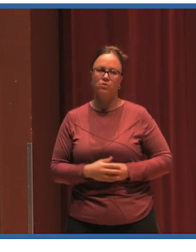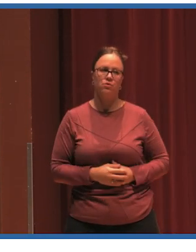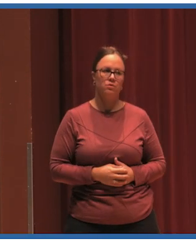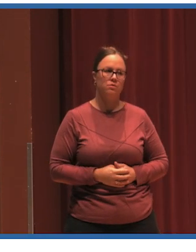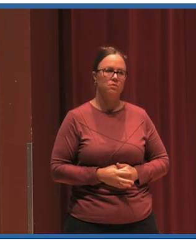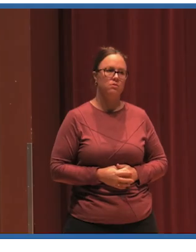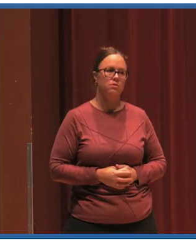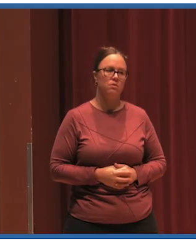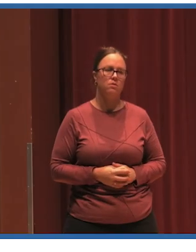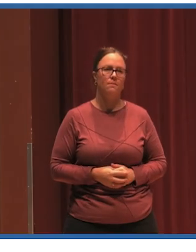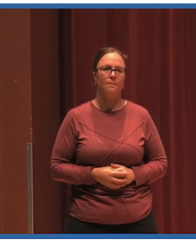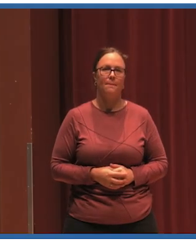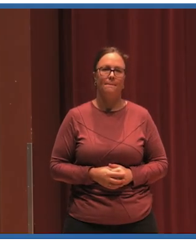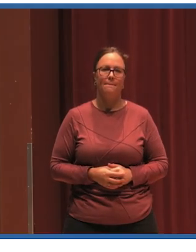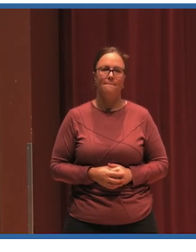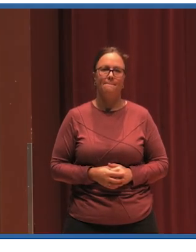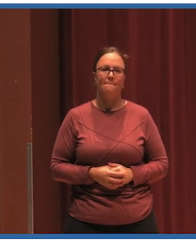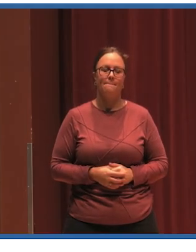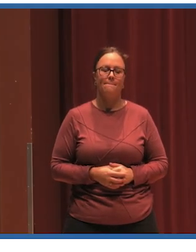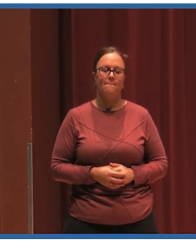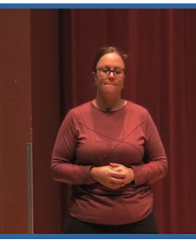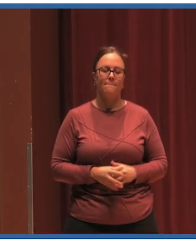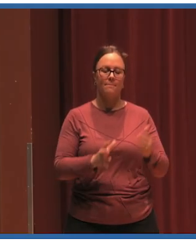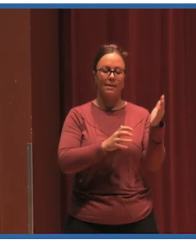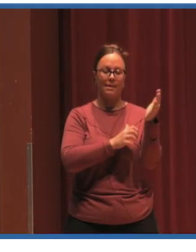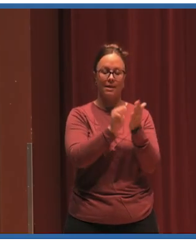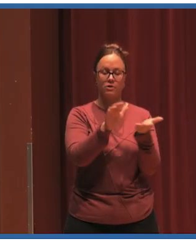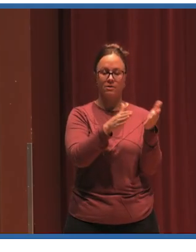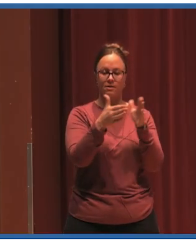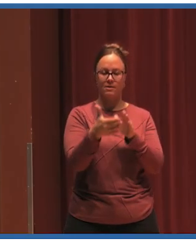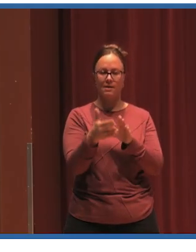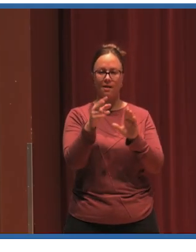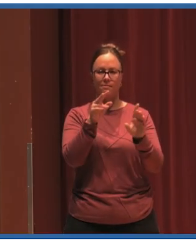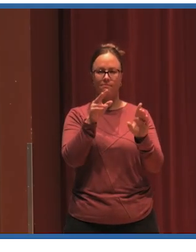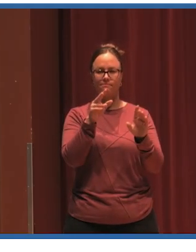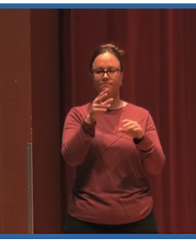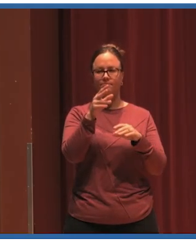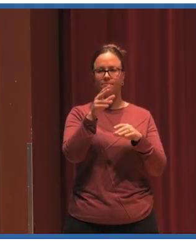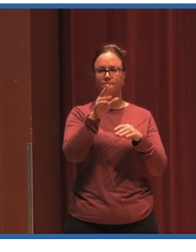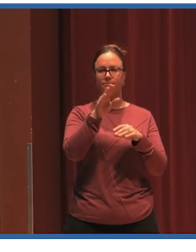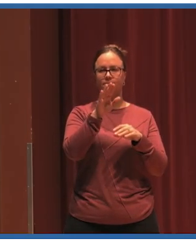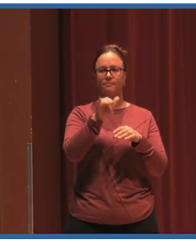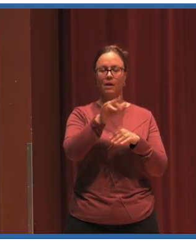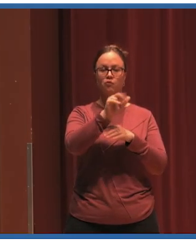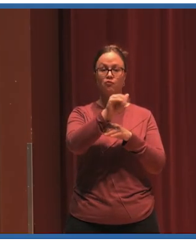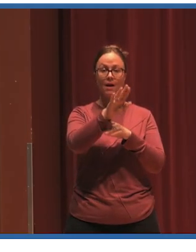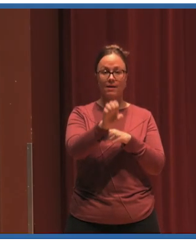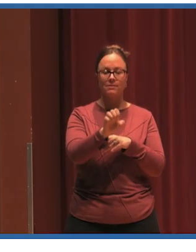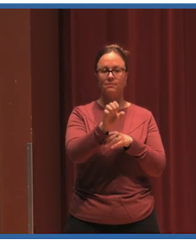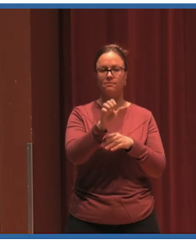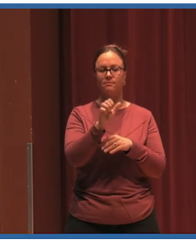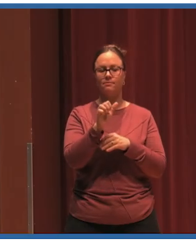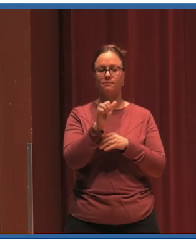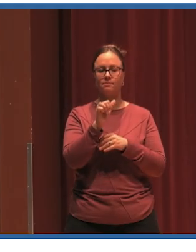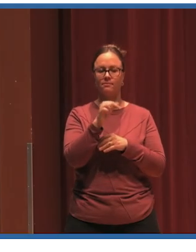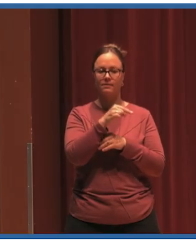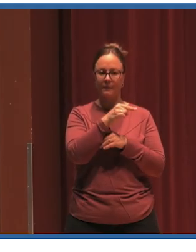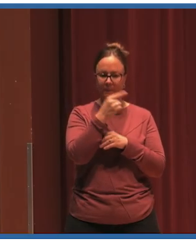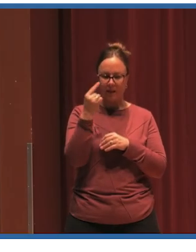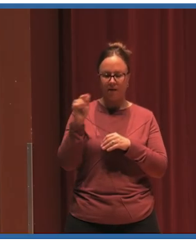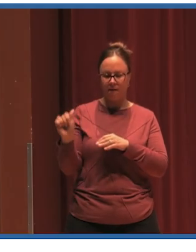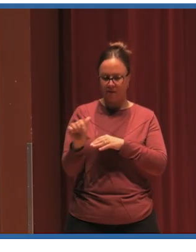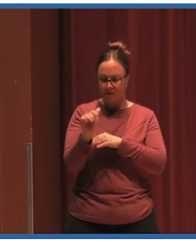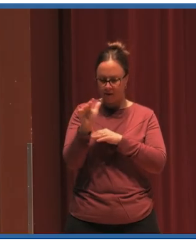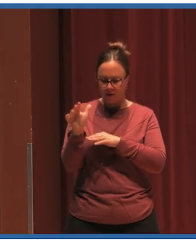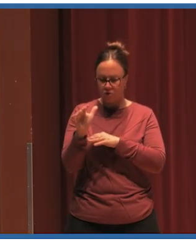Again, looking at cancer deaths by race and ethnicity, non-Hispanic Black, Asian Pacific Islander,